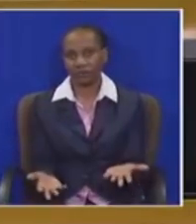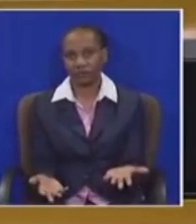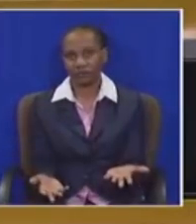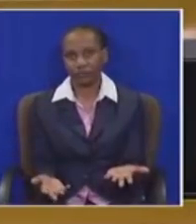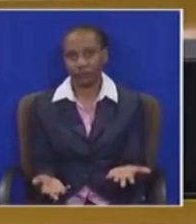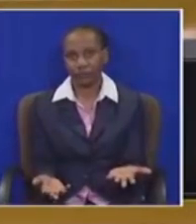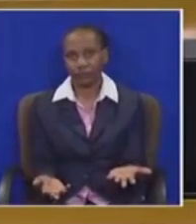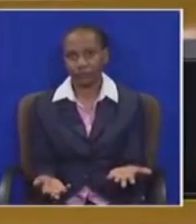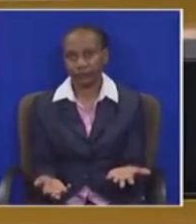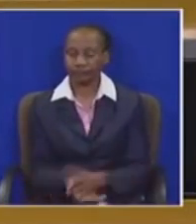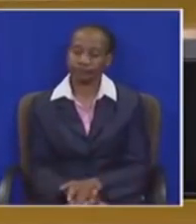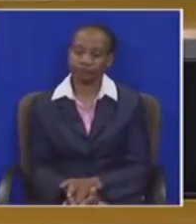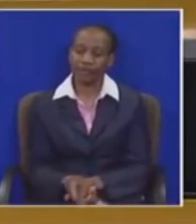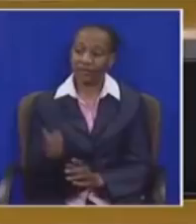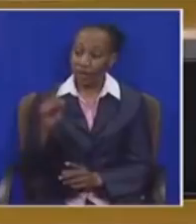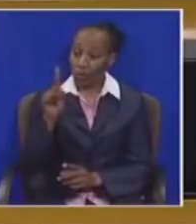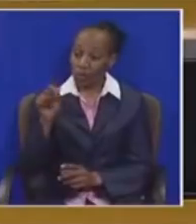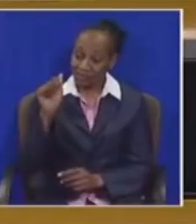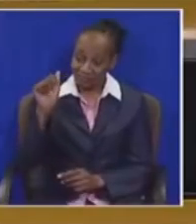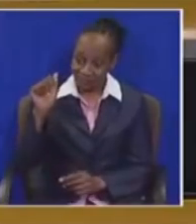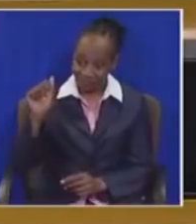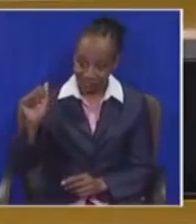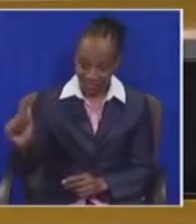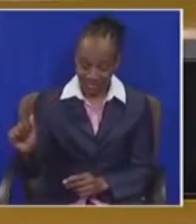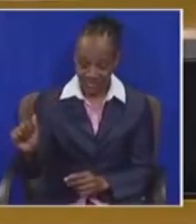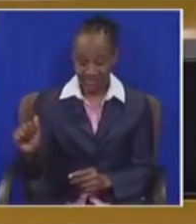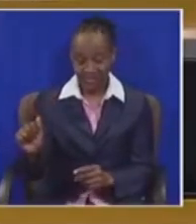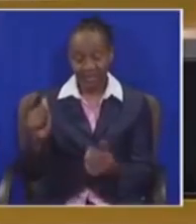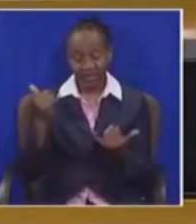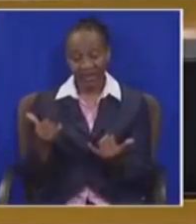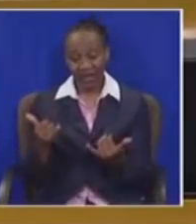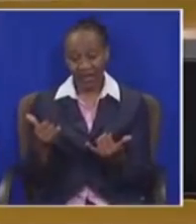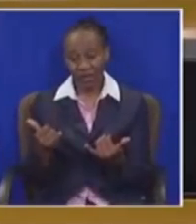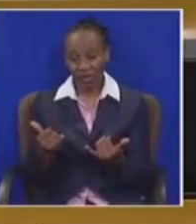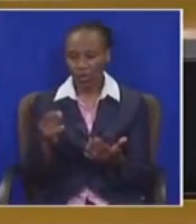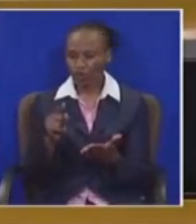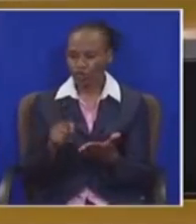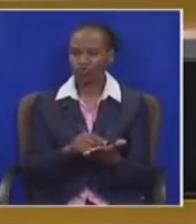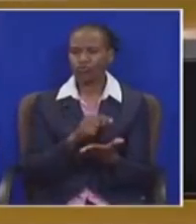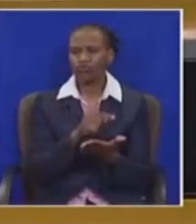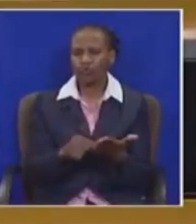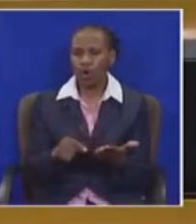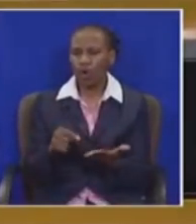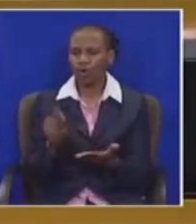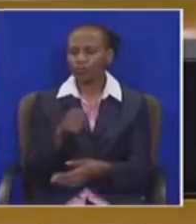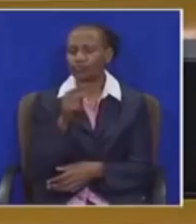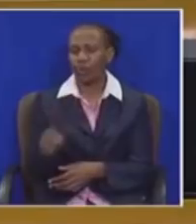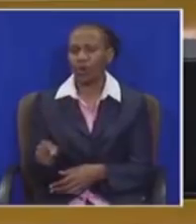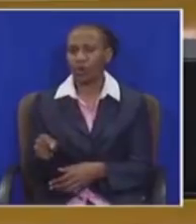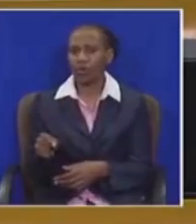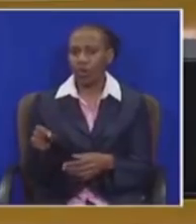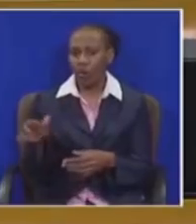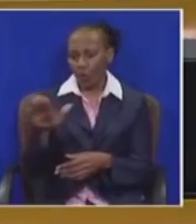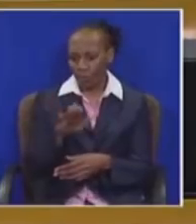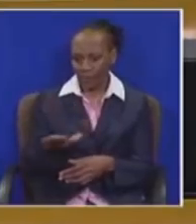is completely misplaced, and I don't think he wanted to ask that type of question. And he should have asked a different question. And